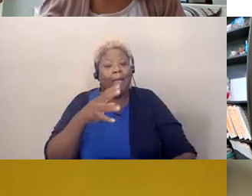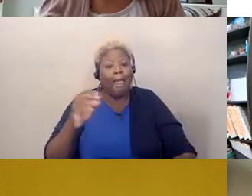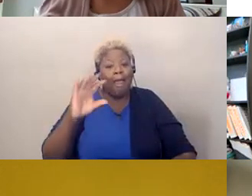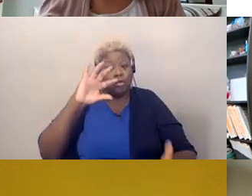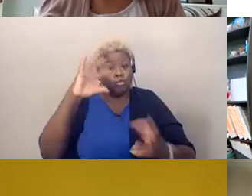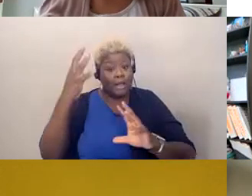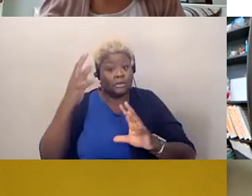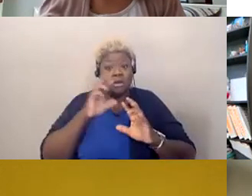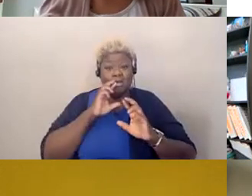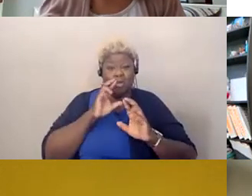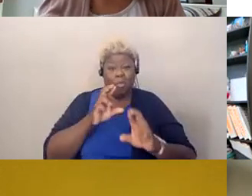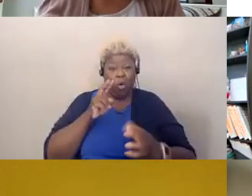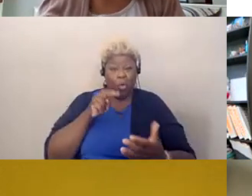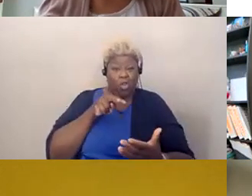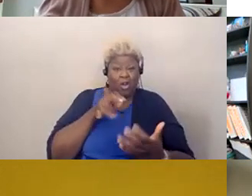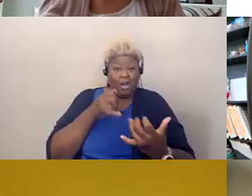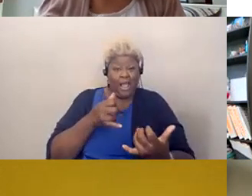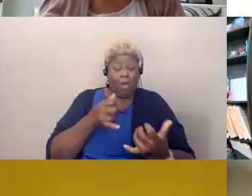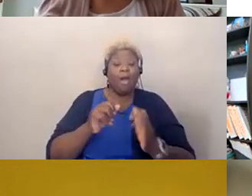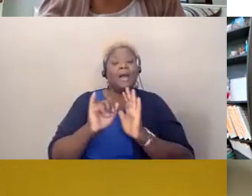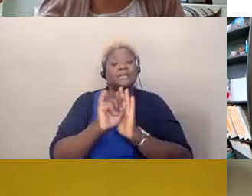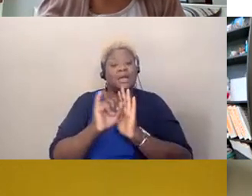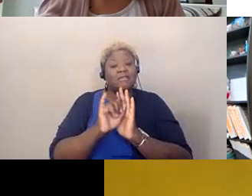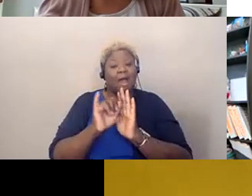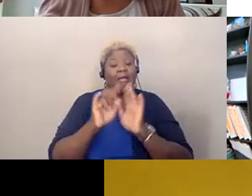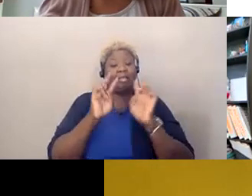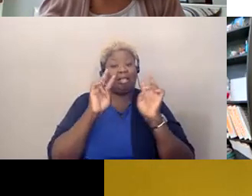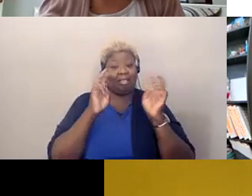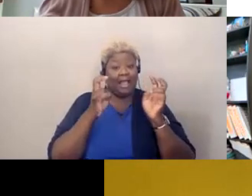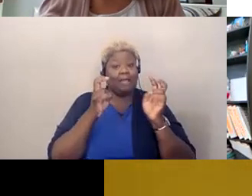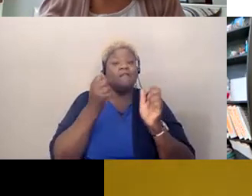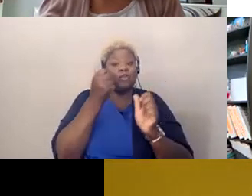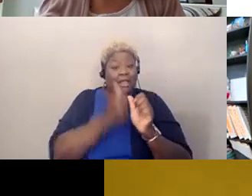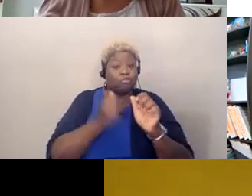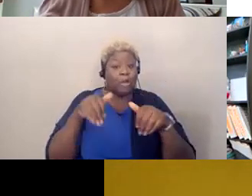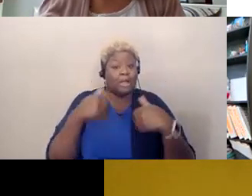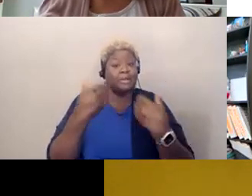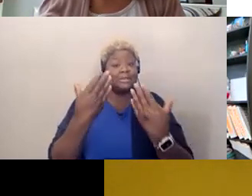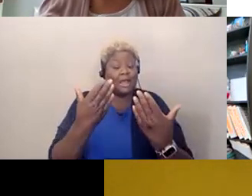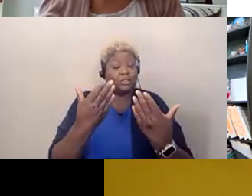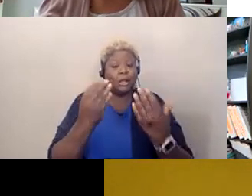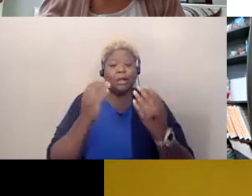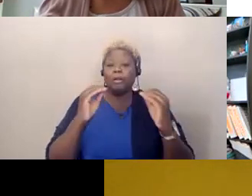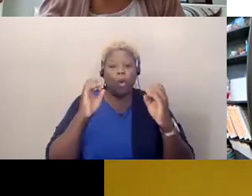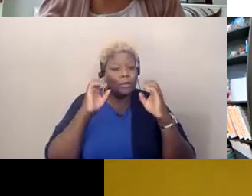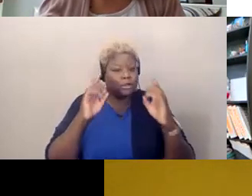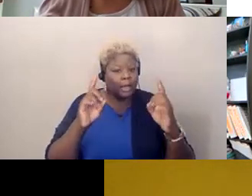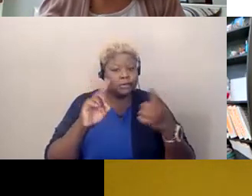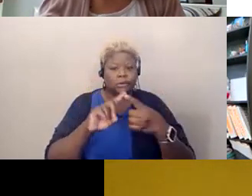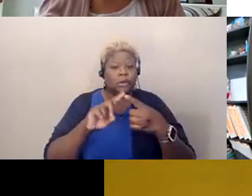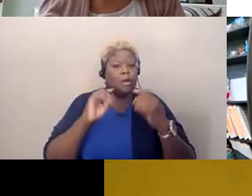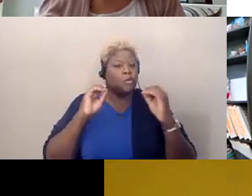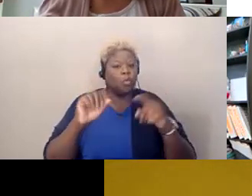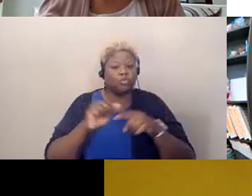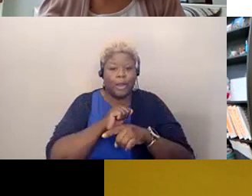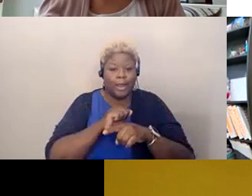we're reviewing identifies that the primary theme resonating through each of the recommendations is a lack of education, training, and